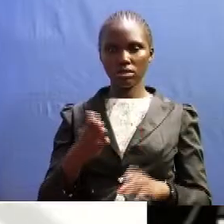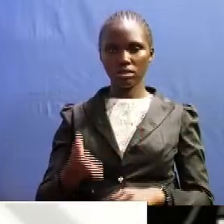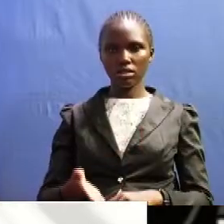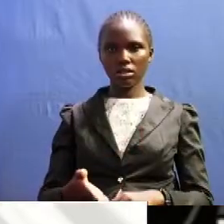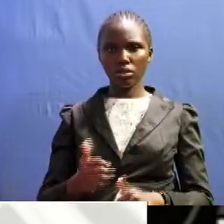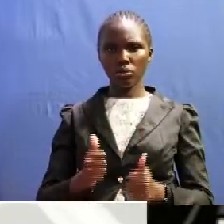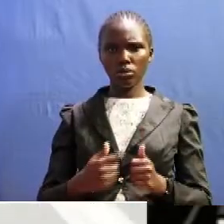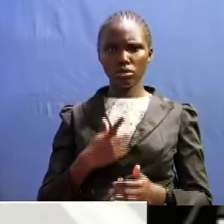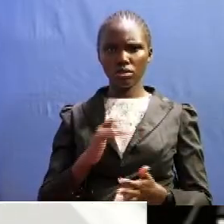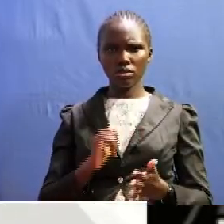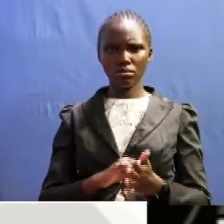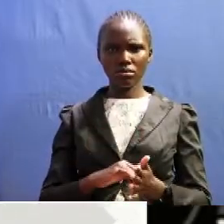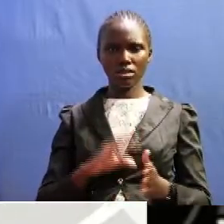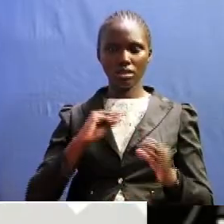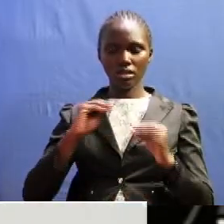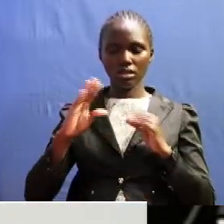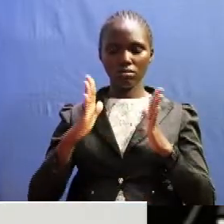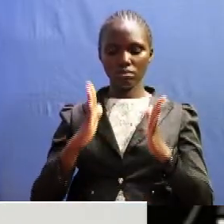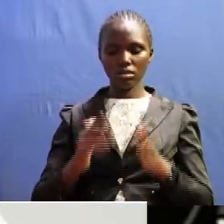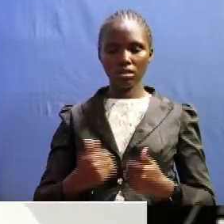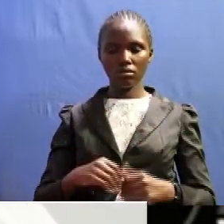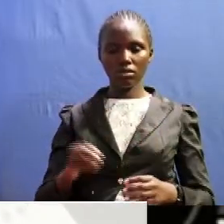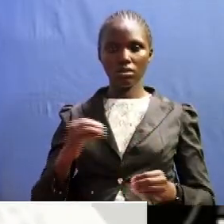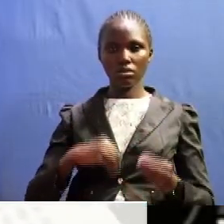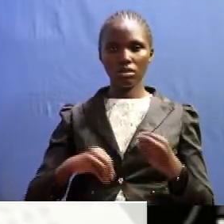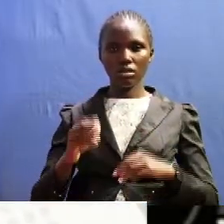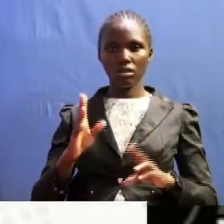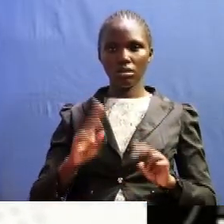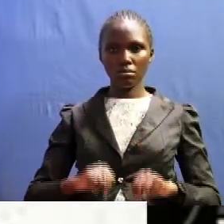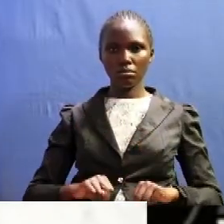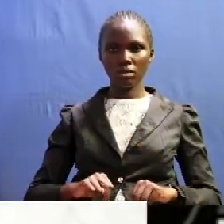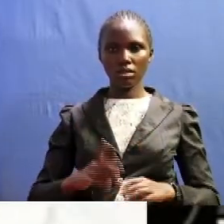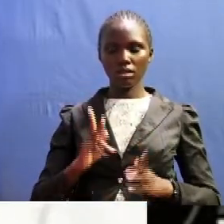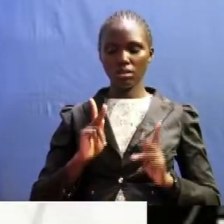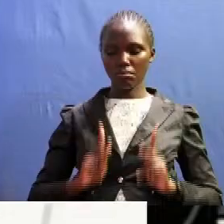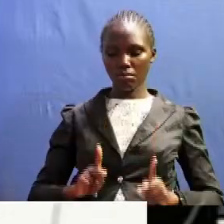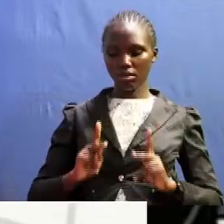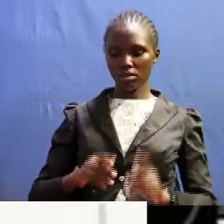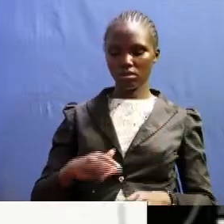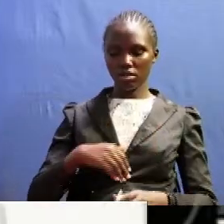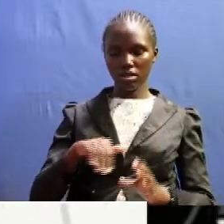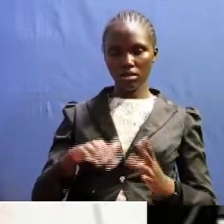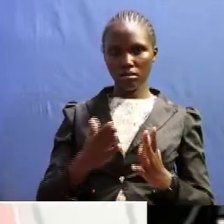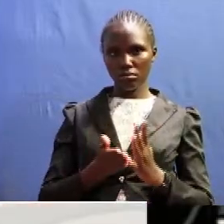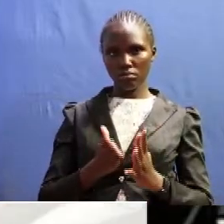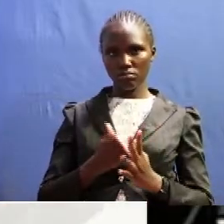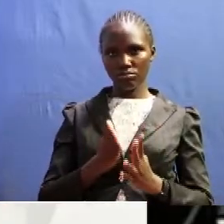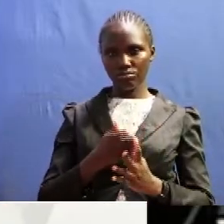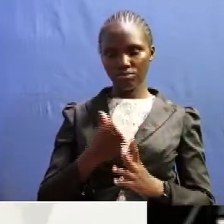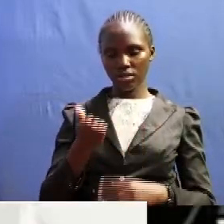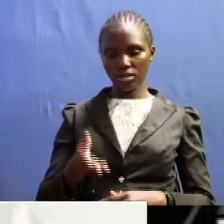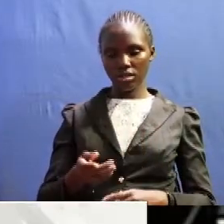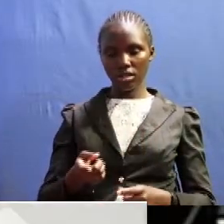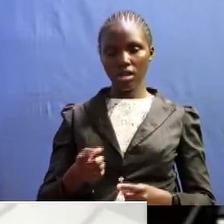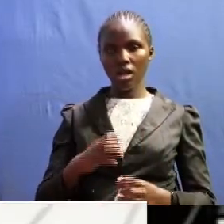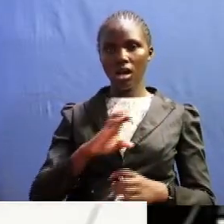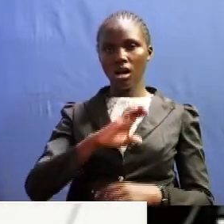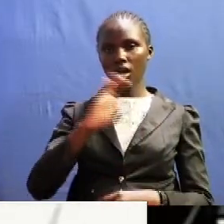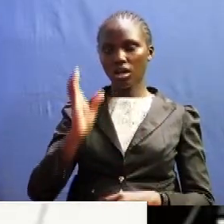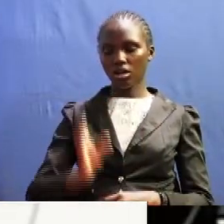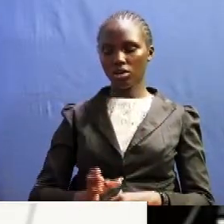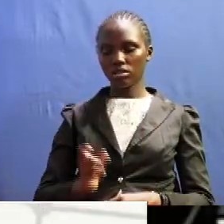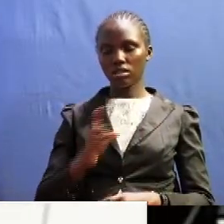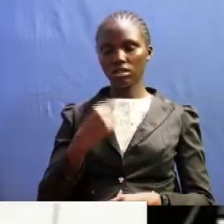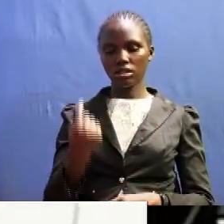Mr. Speaker, if there are allegations of corruption on anyone among us, everybody will carry his own cross. So there is